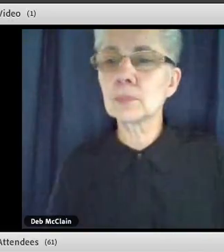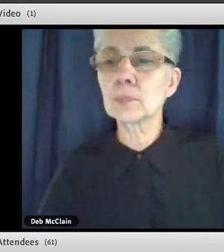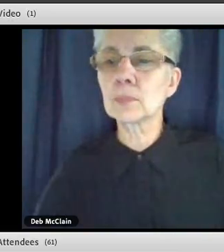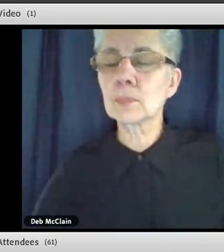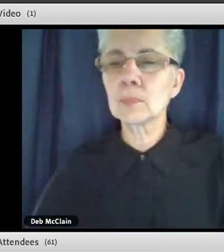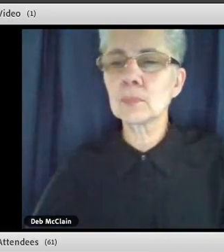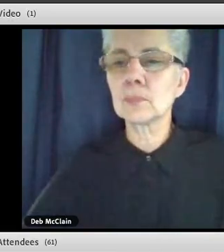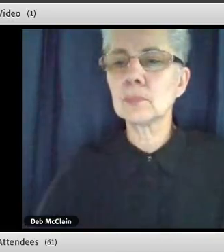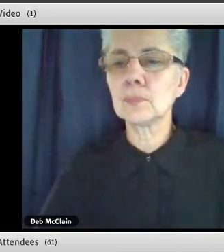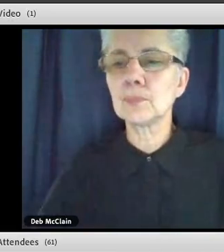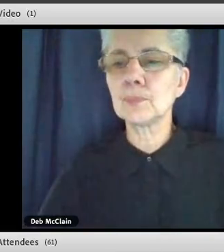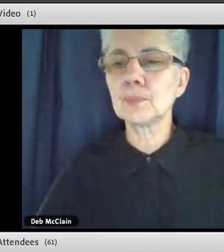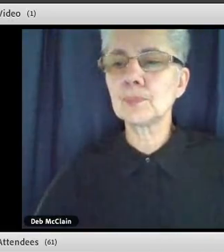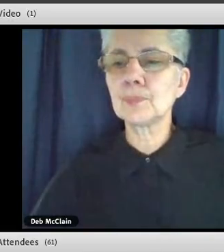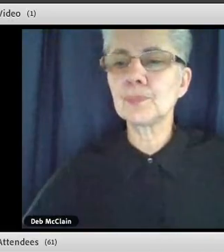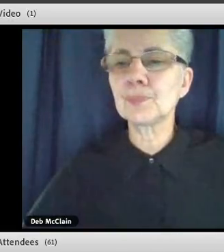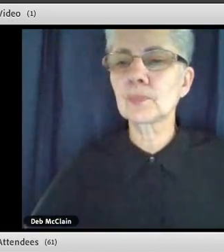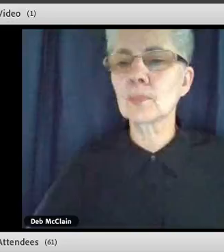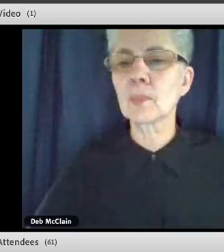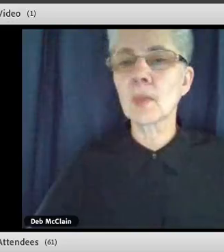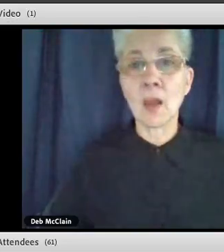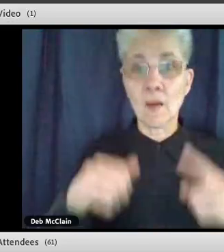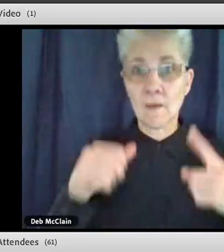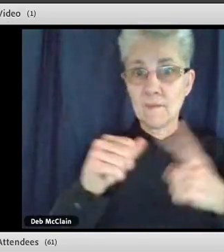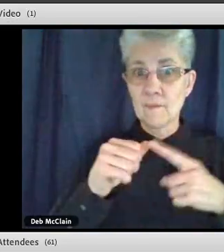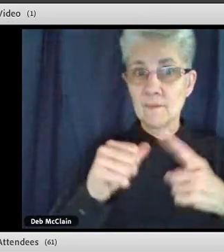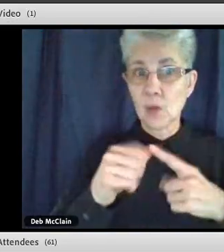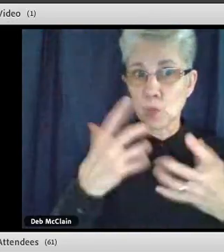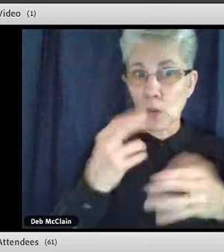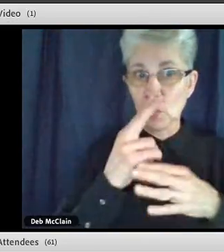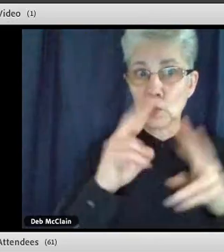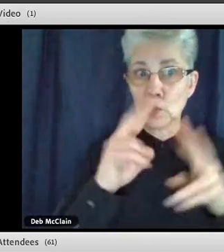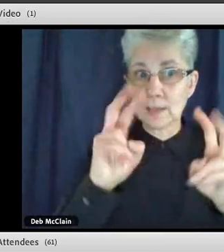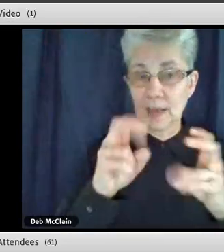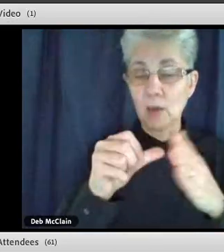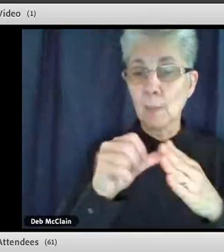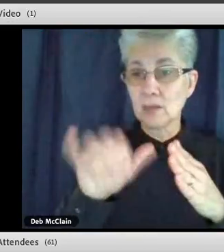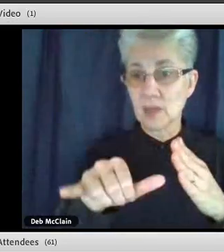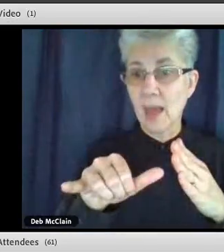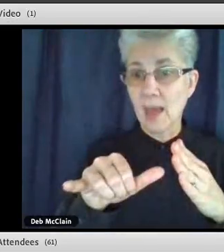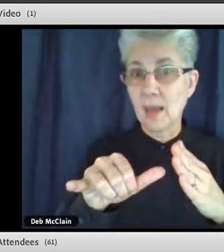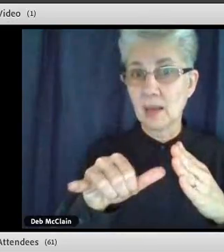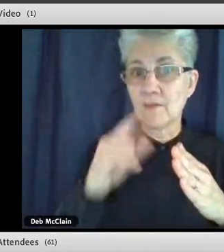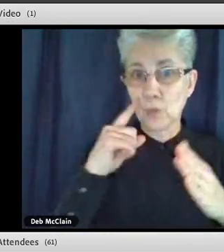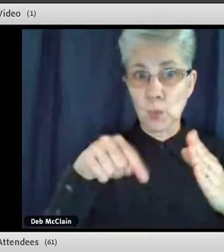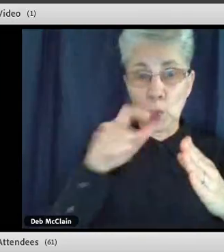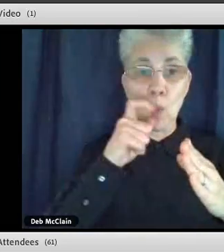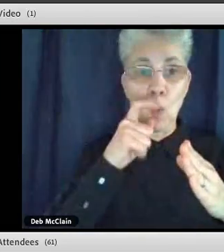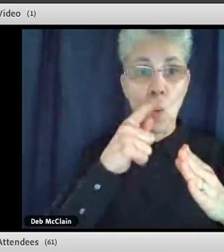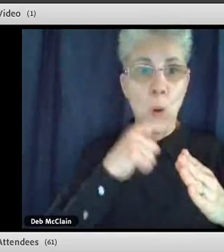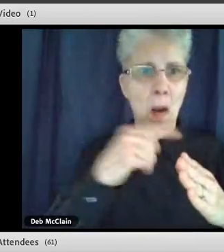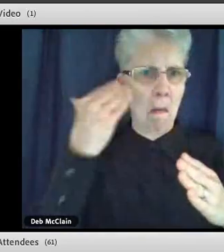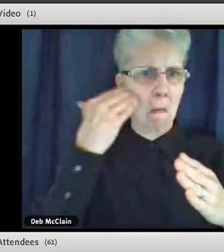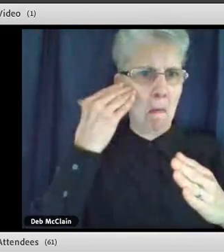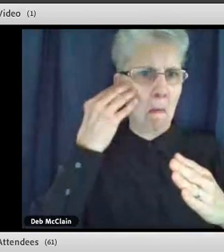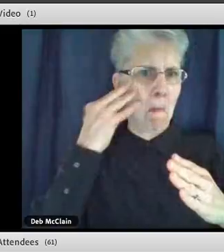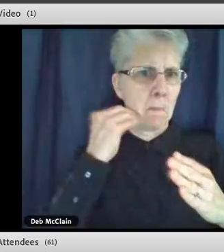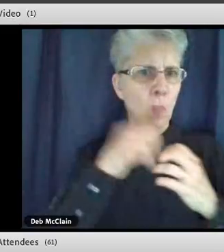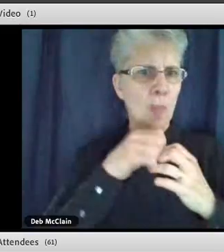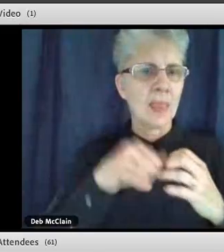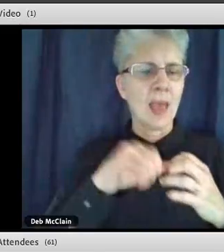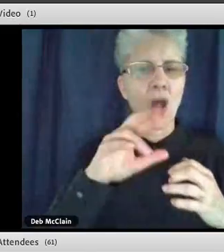Okay, so first of all, we want to use the title page. That is, for those of you who are in the know that RDA recommends